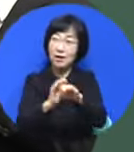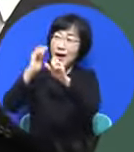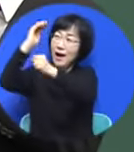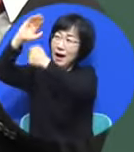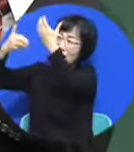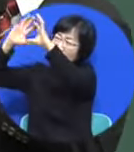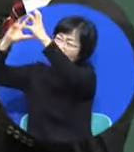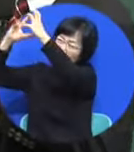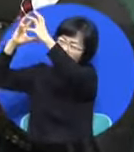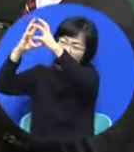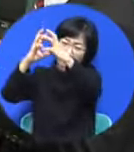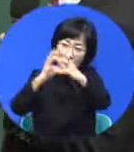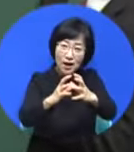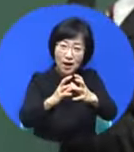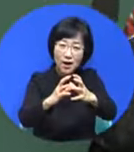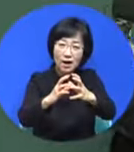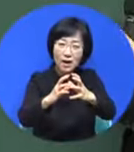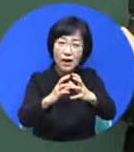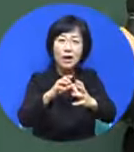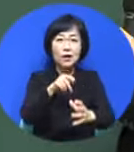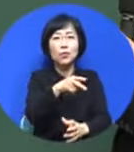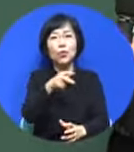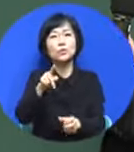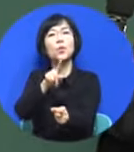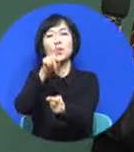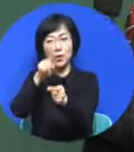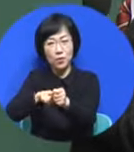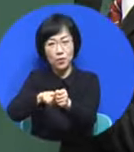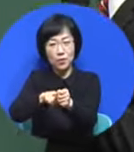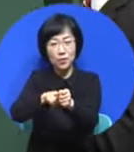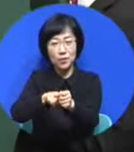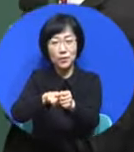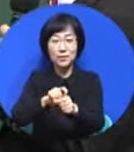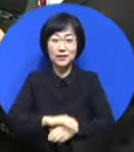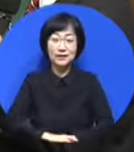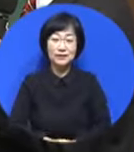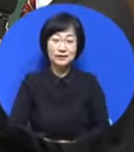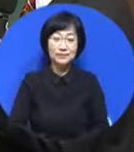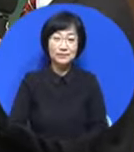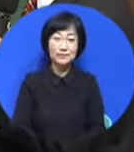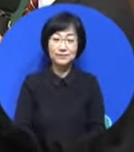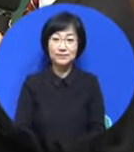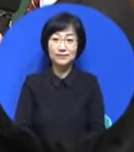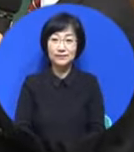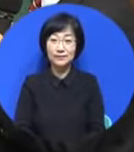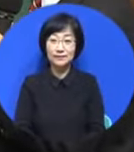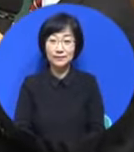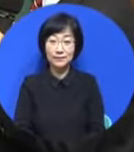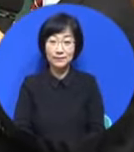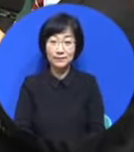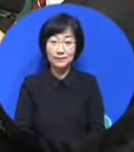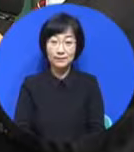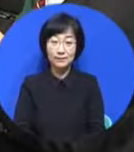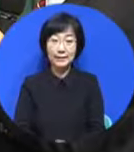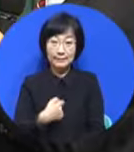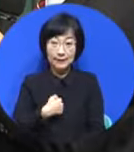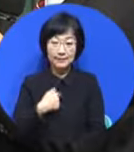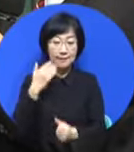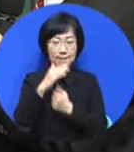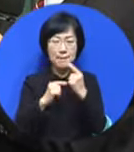That this really means that the goal is to break down the forces of darkness all around you and to bring the kingdom of God to be established.